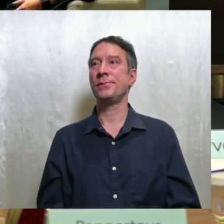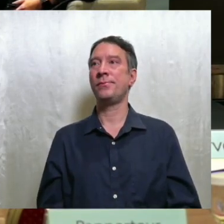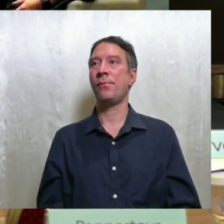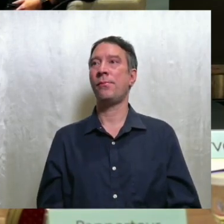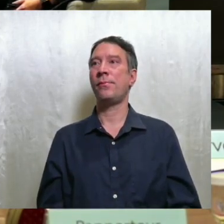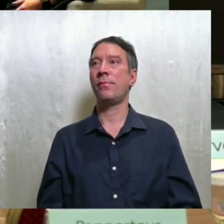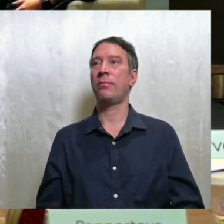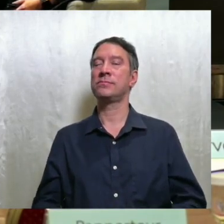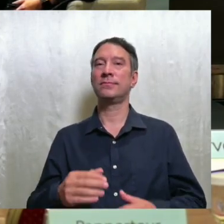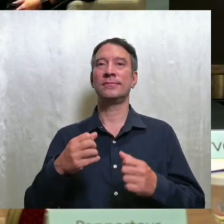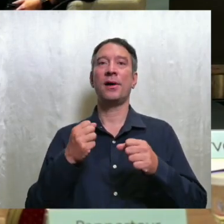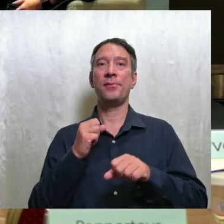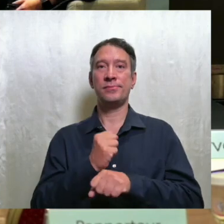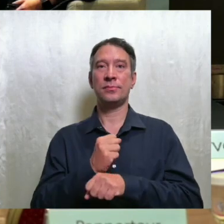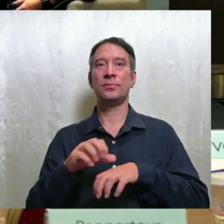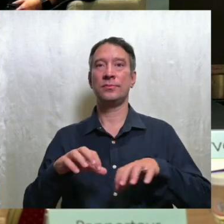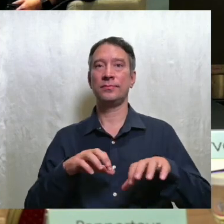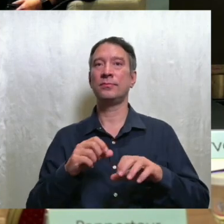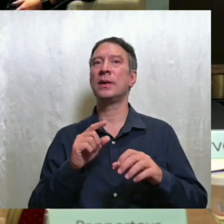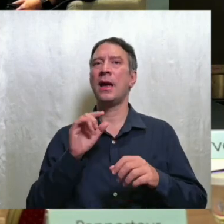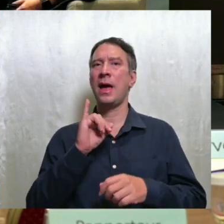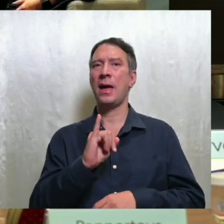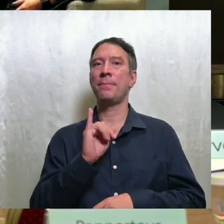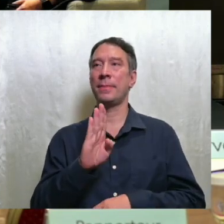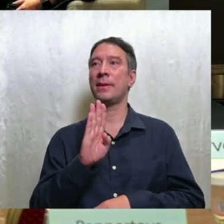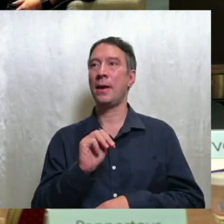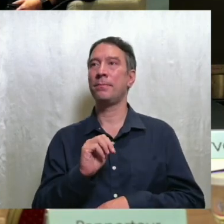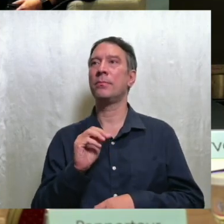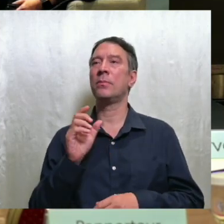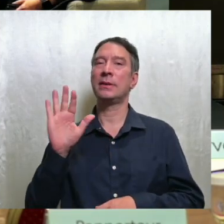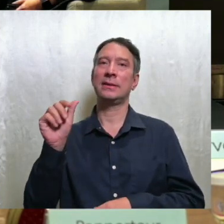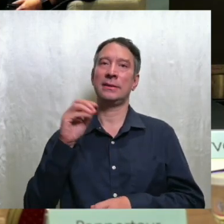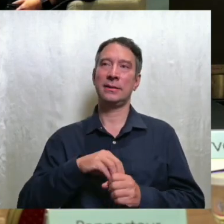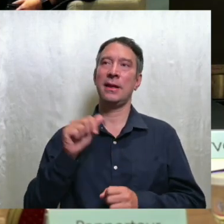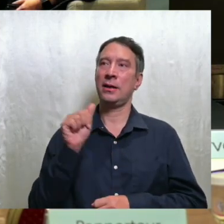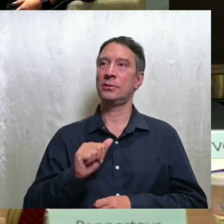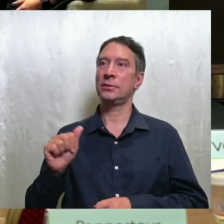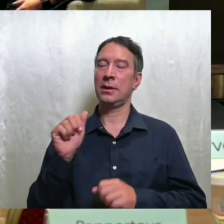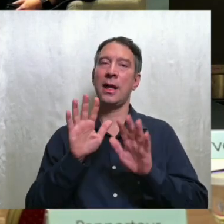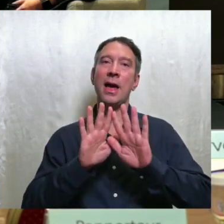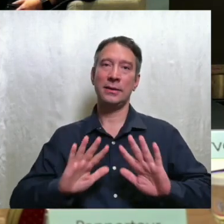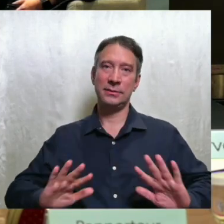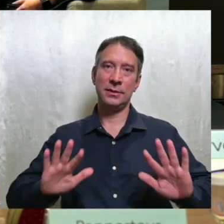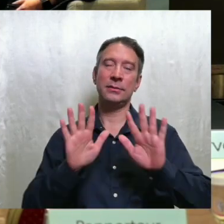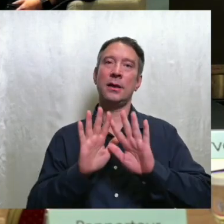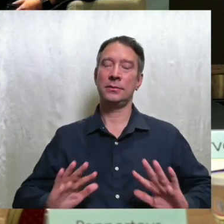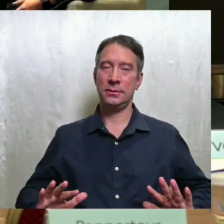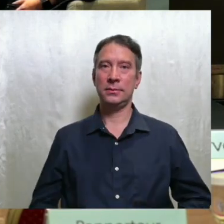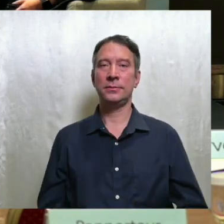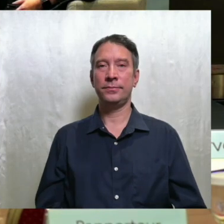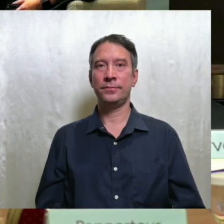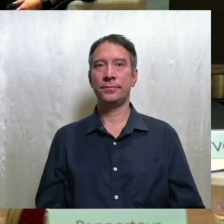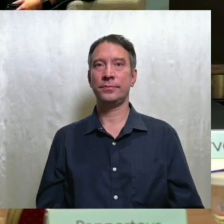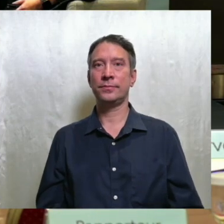the ASEAN region. IBM Skill Build is IBM's free digital learning program on emerging technology and